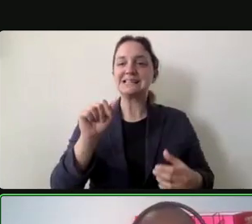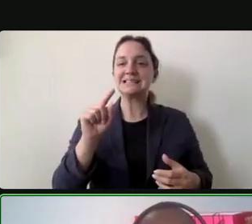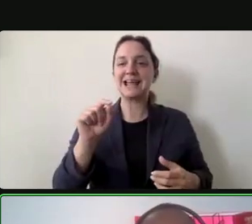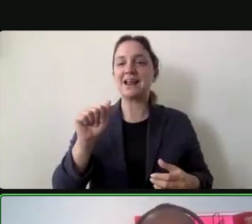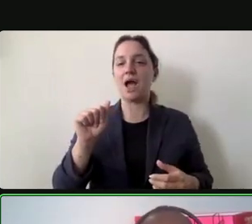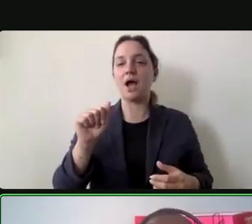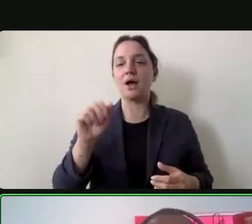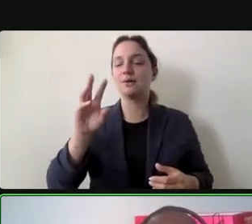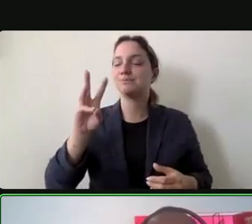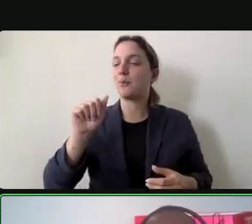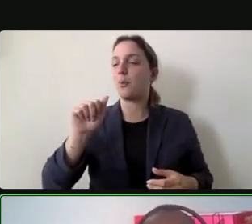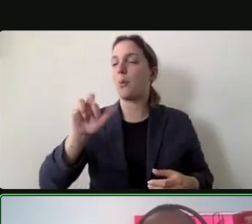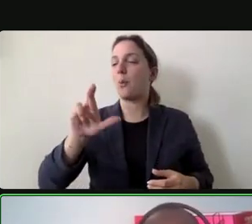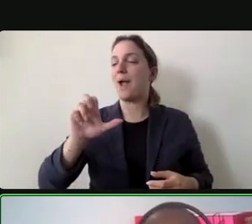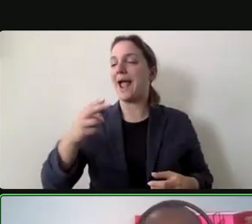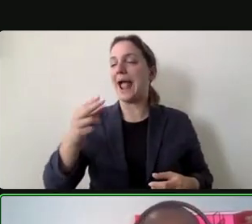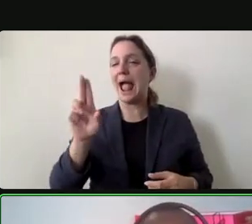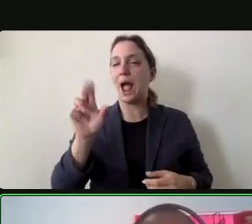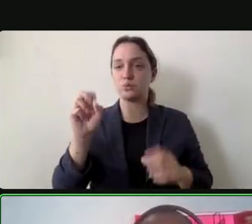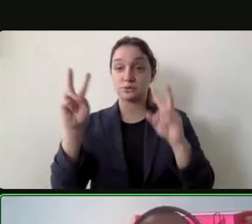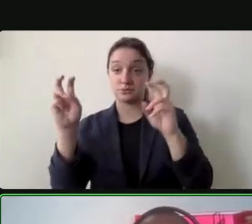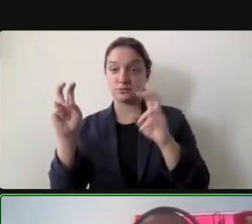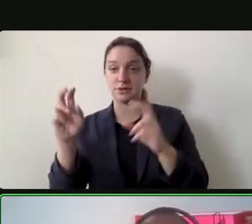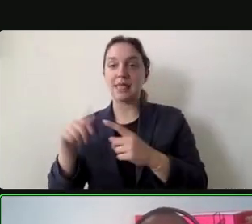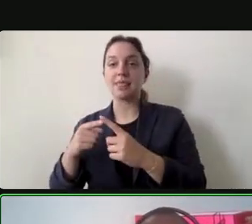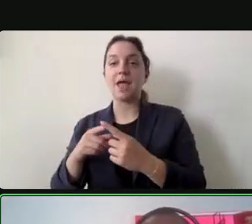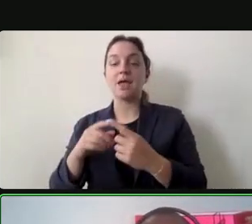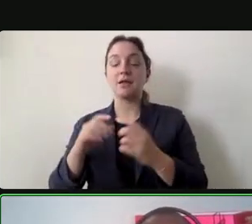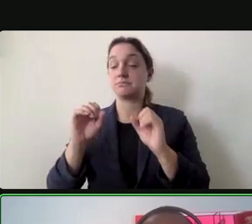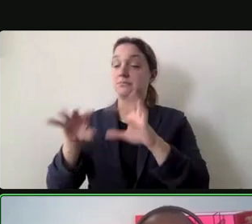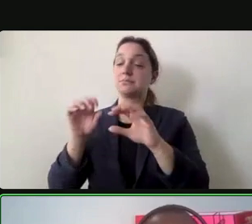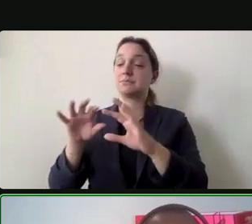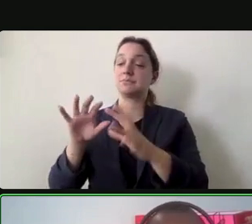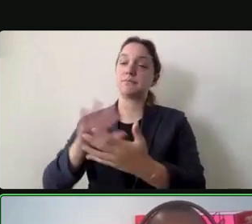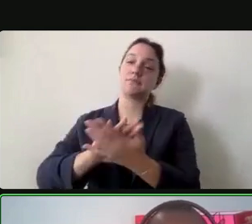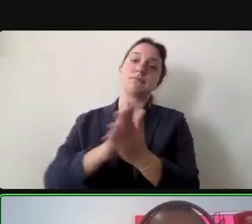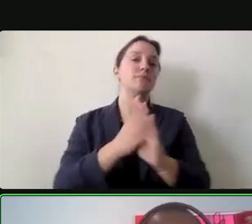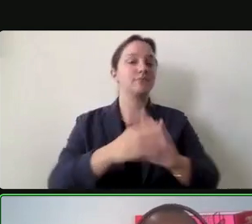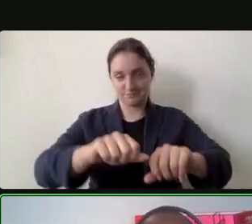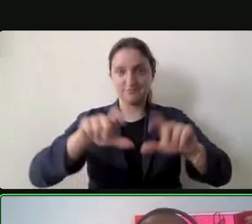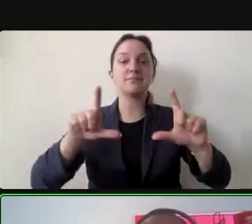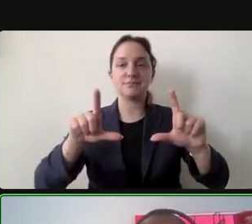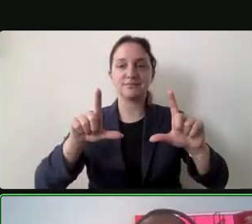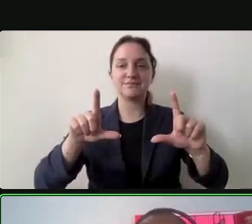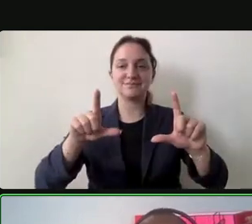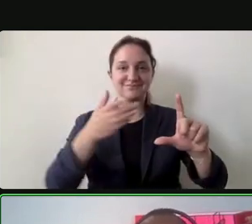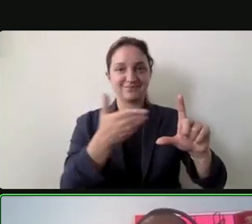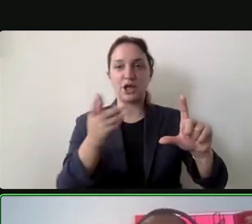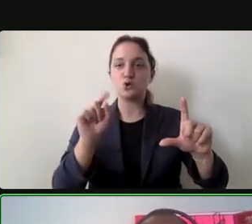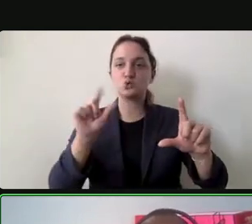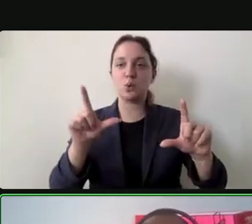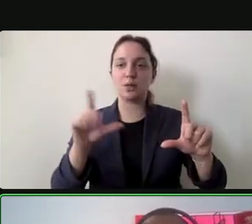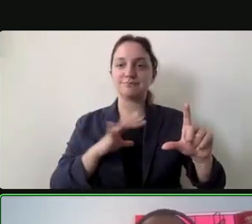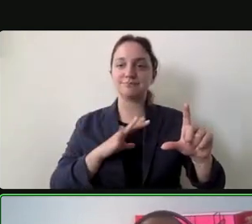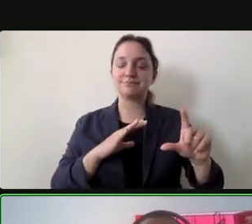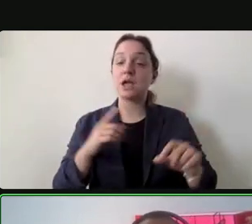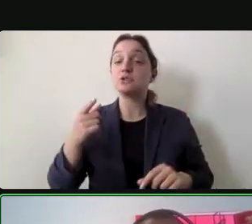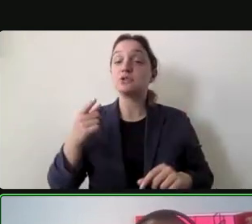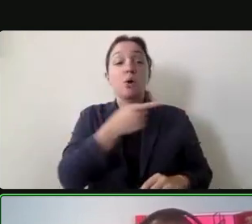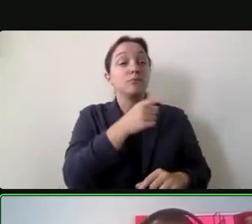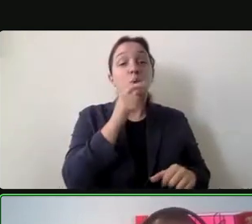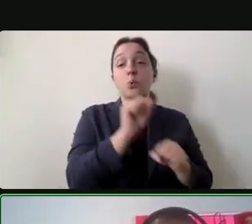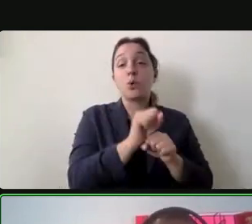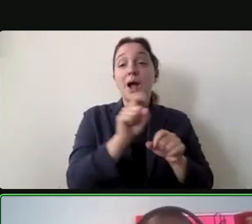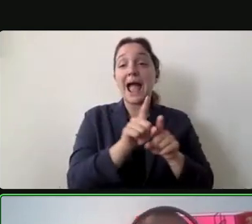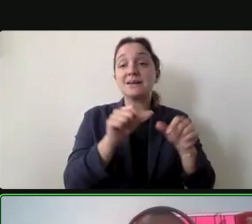in the country. And then we created this tool that allows sustainability managers or folks from the government